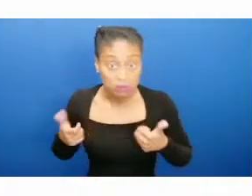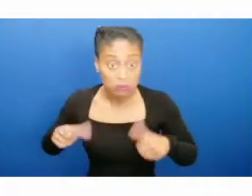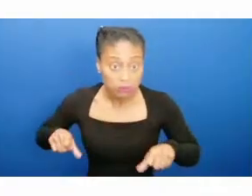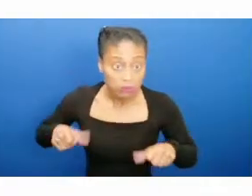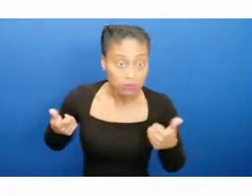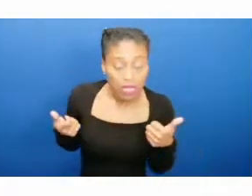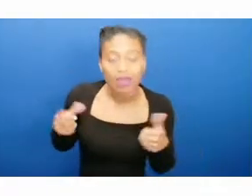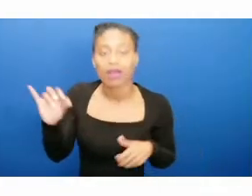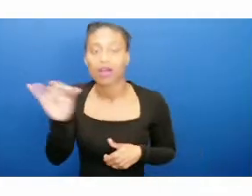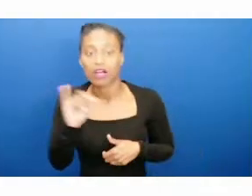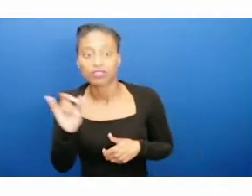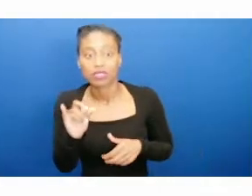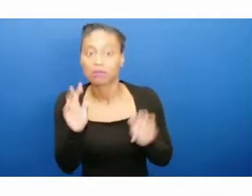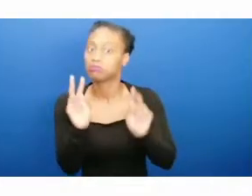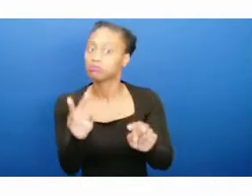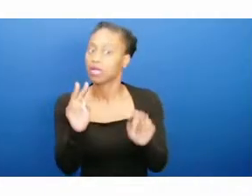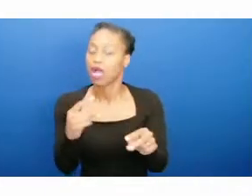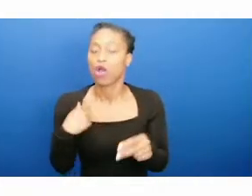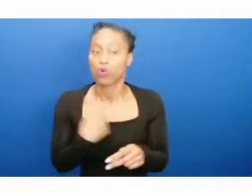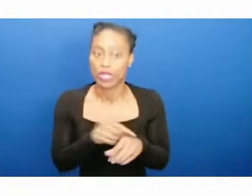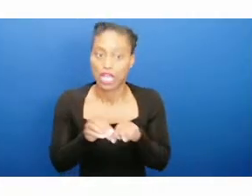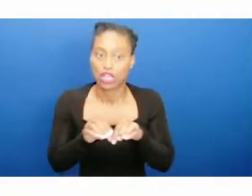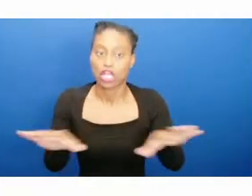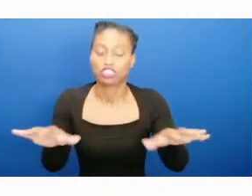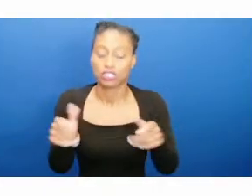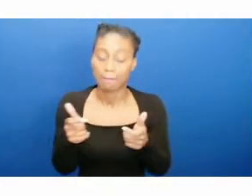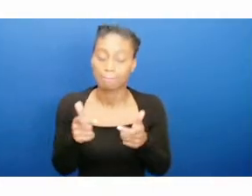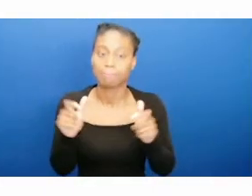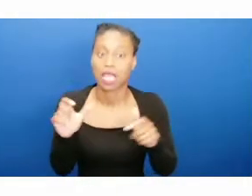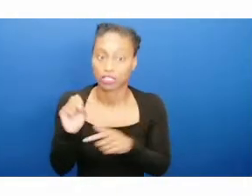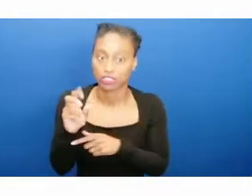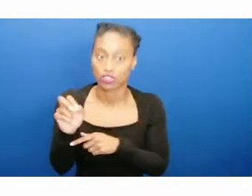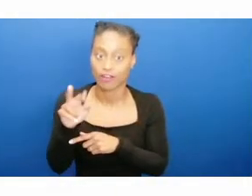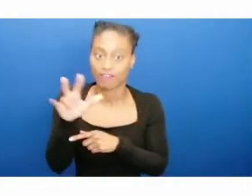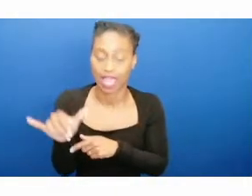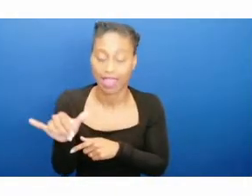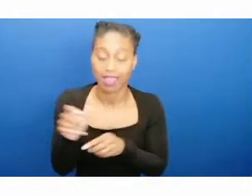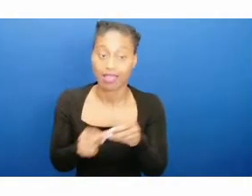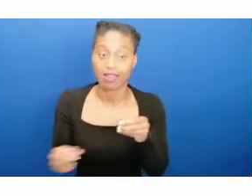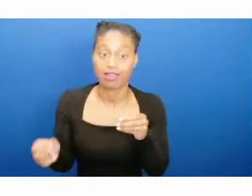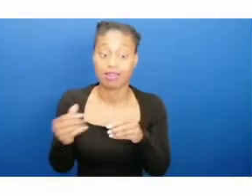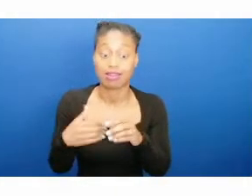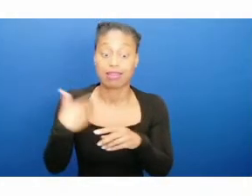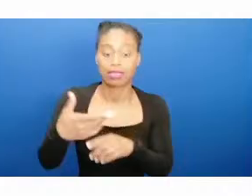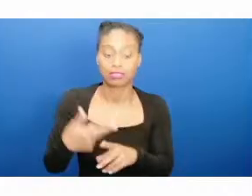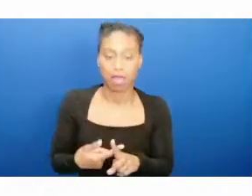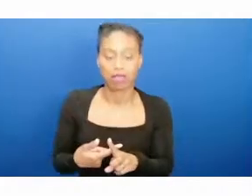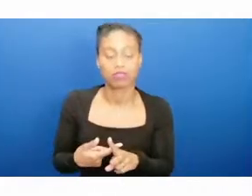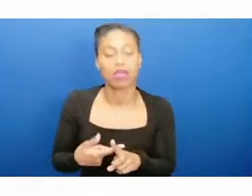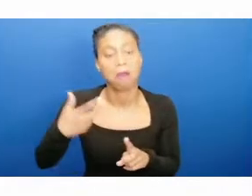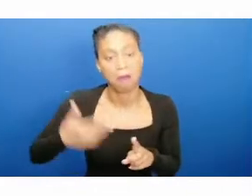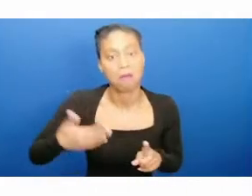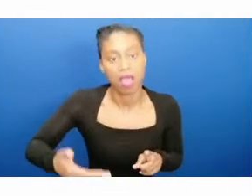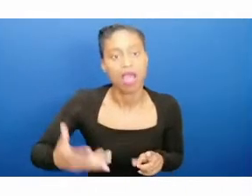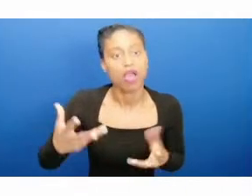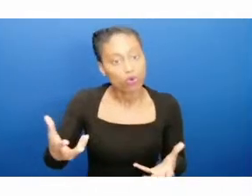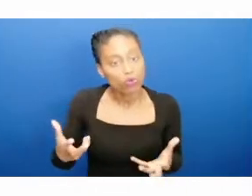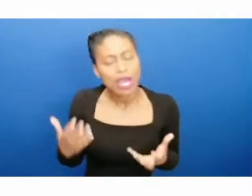are launching a really big survey next month. Over the next few months, we want to learn about the state